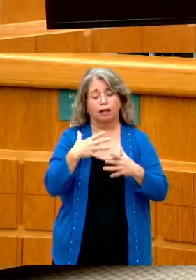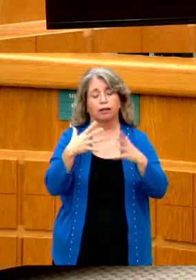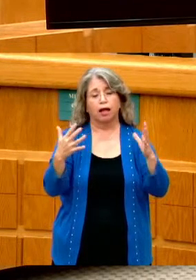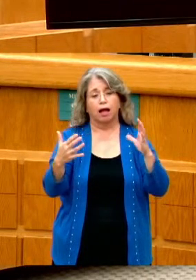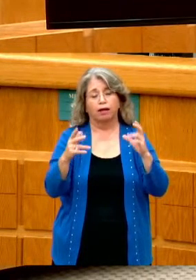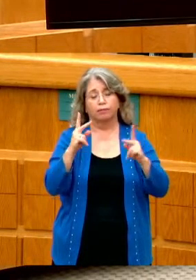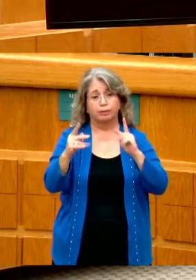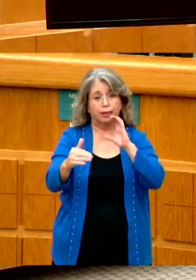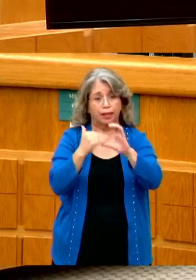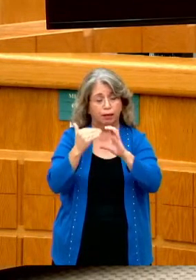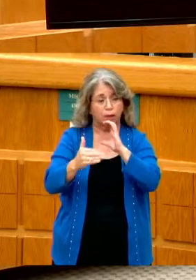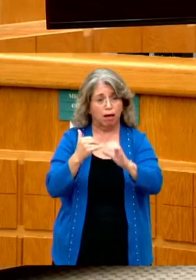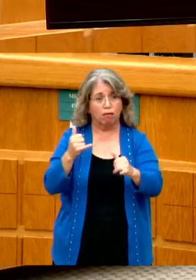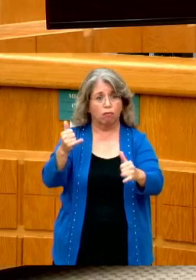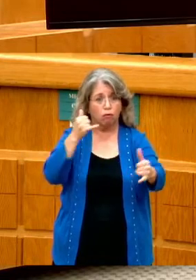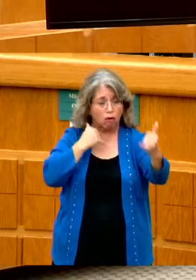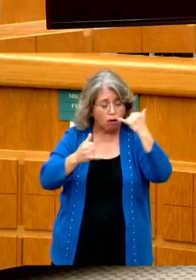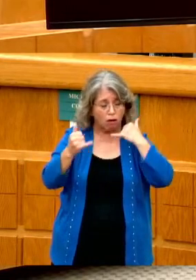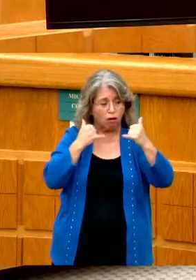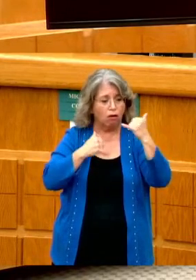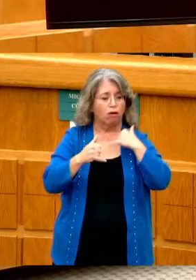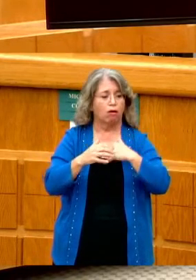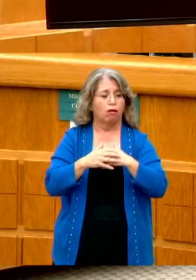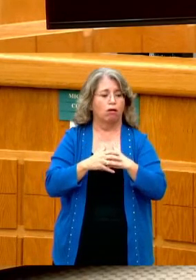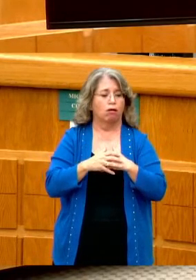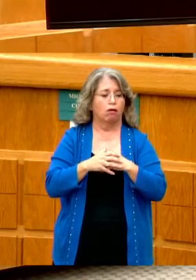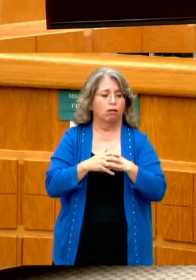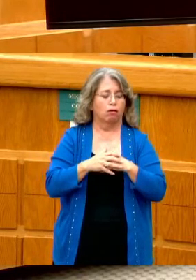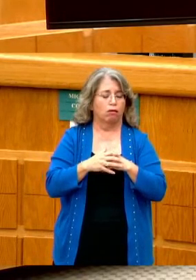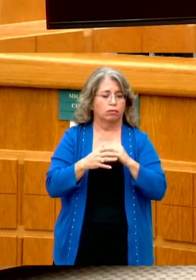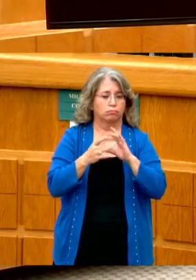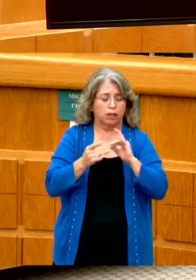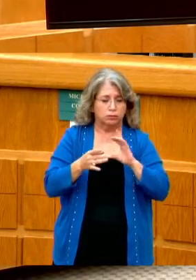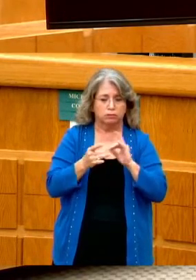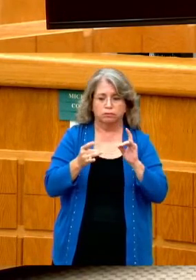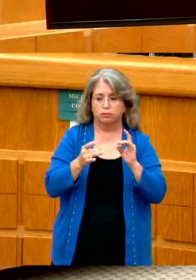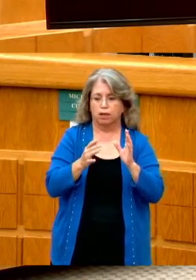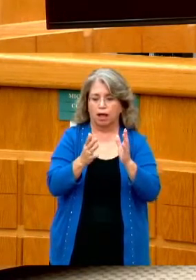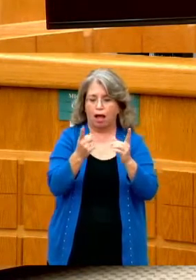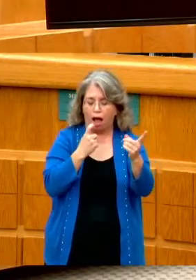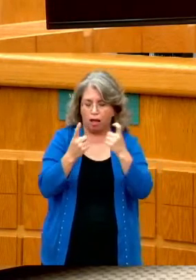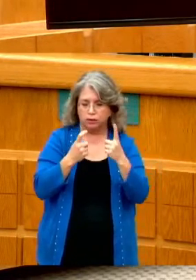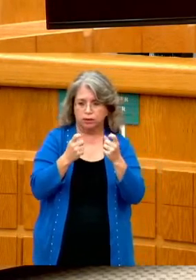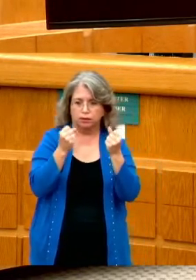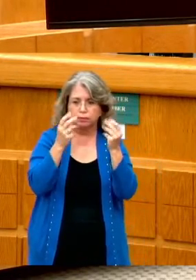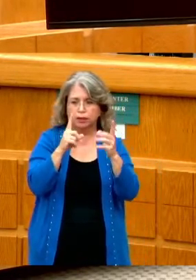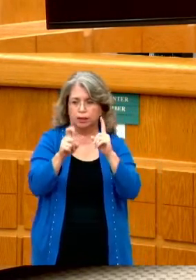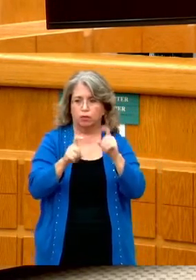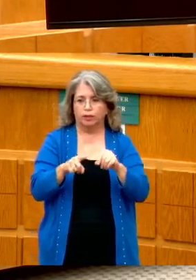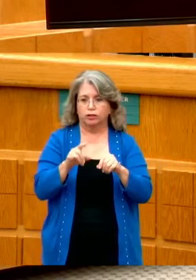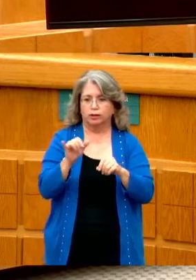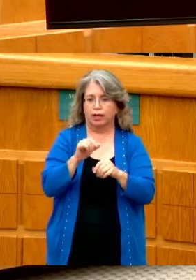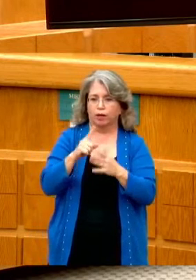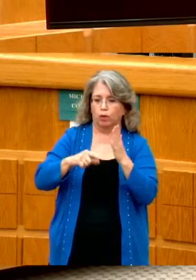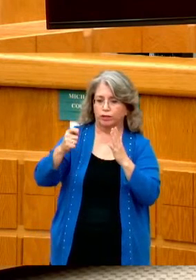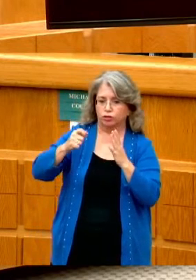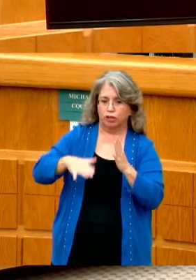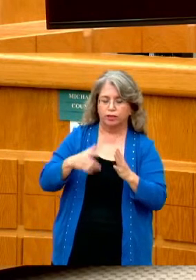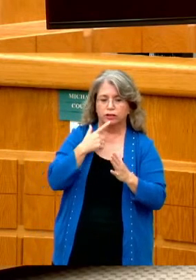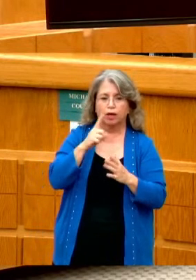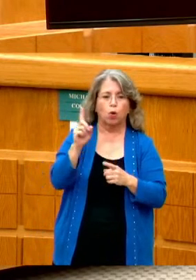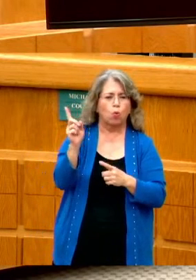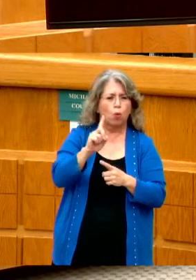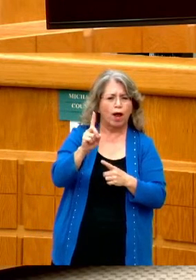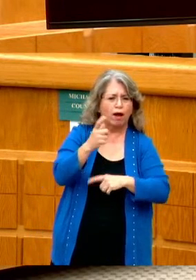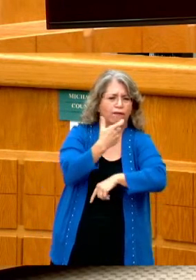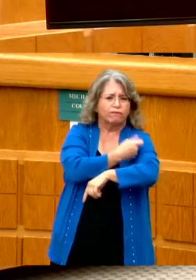emails, a lot of phone calls, a lot of messages asking a lot of questions about, like the judge mentioned, where is the